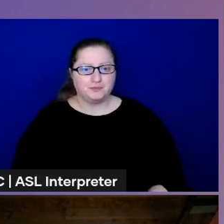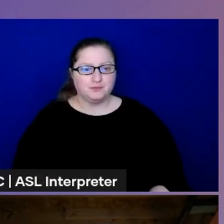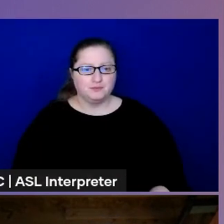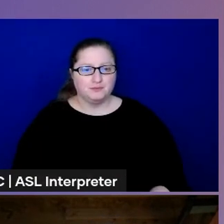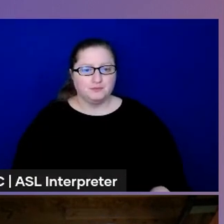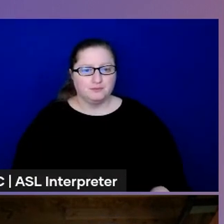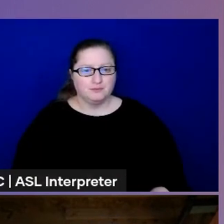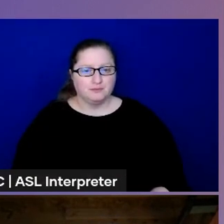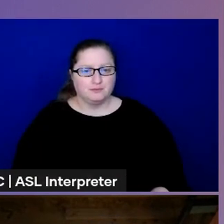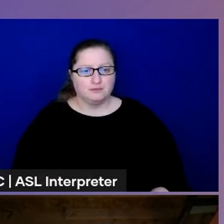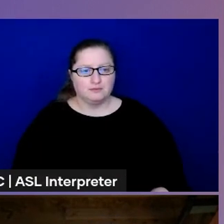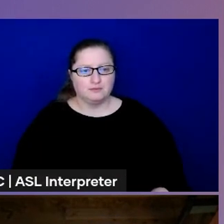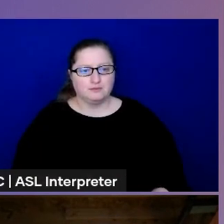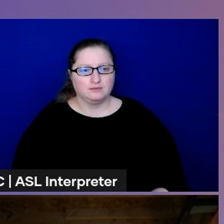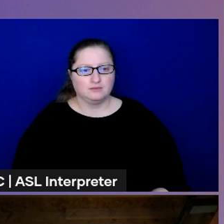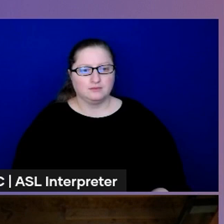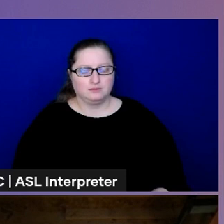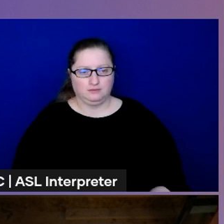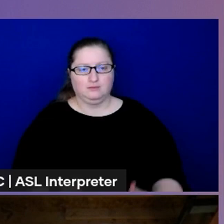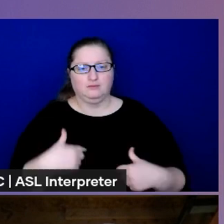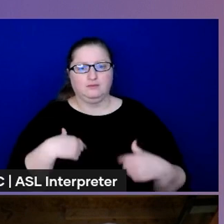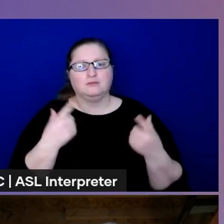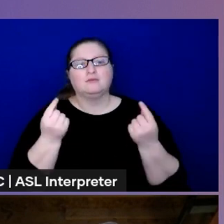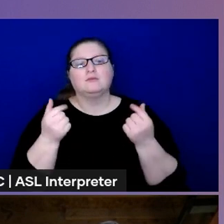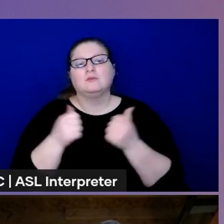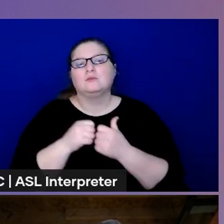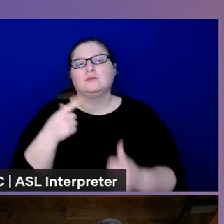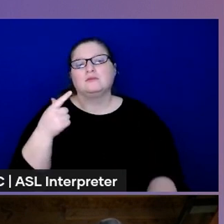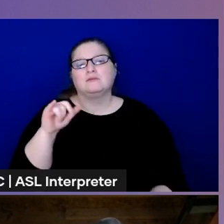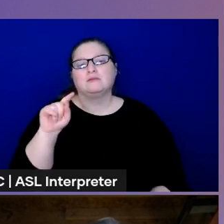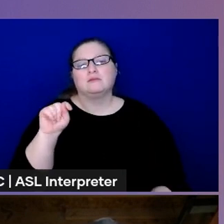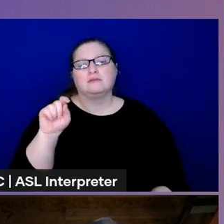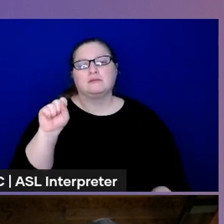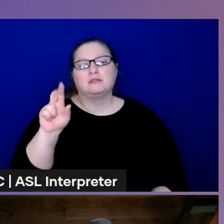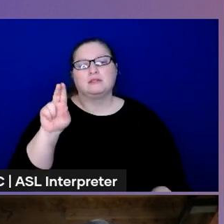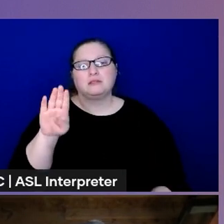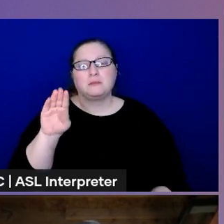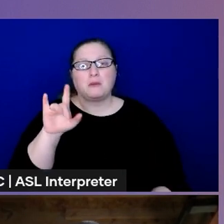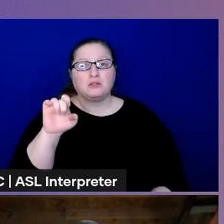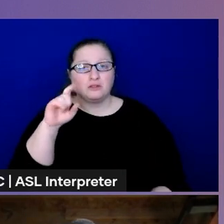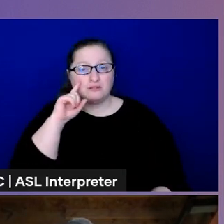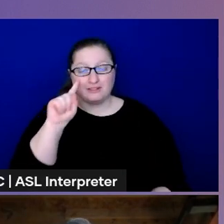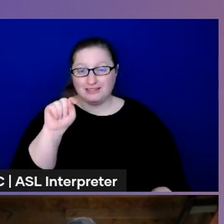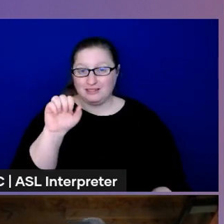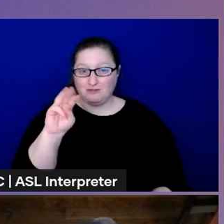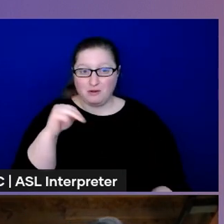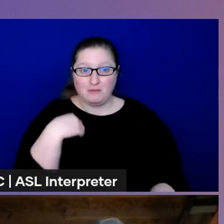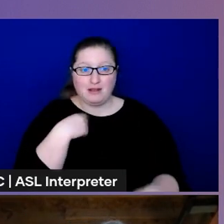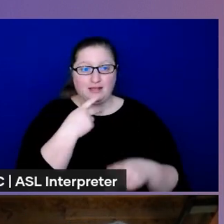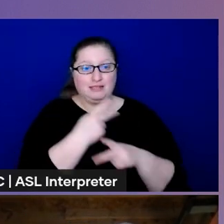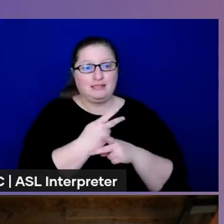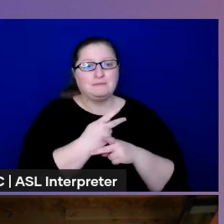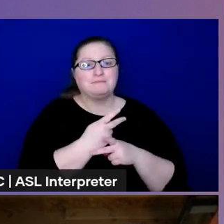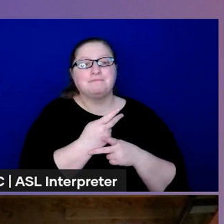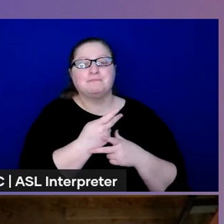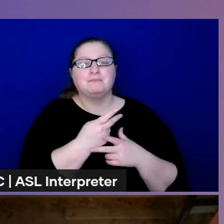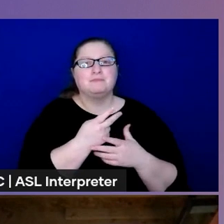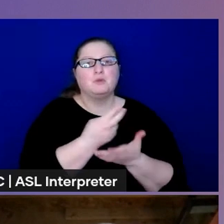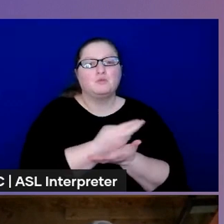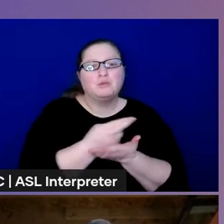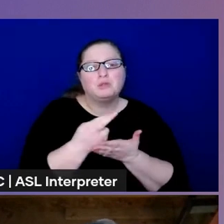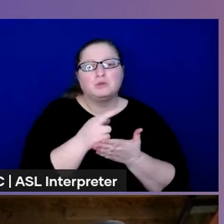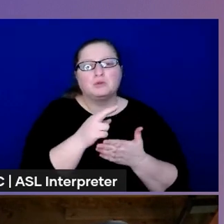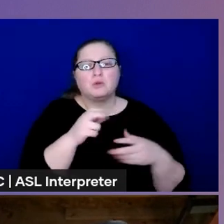So what I do with Git submodules in Terraform code is I keep generic resource code in a Git repository. That's my repository